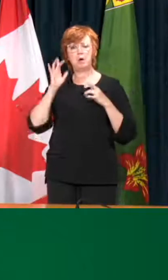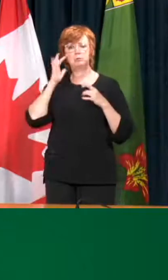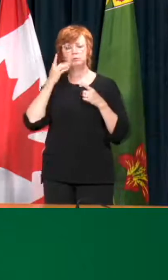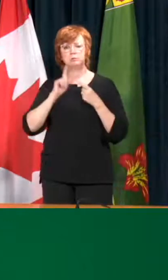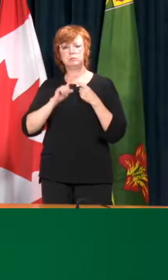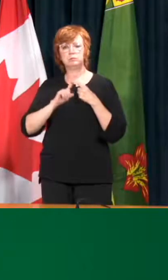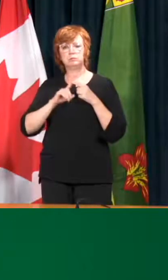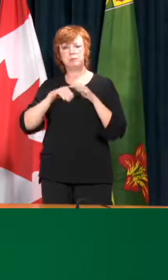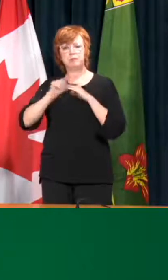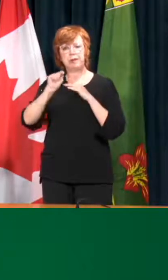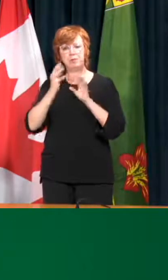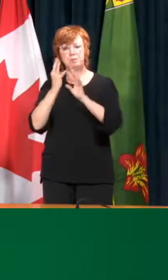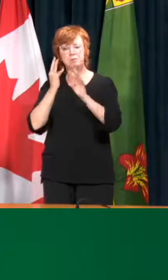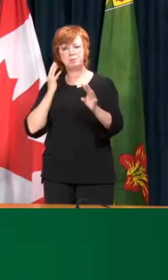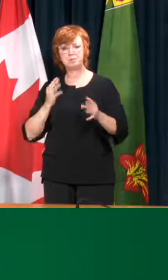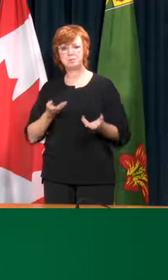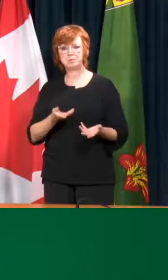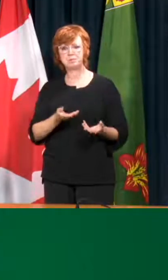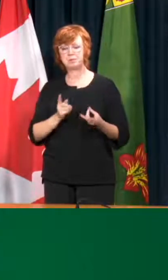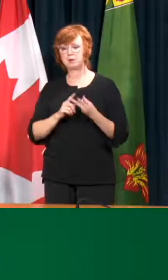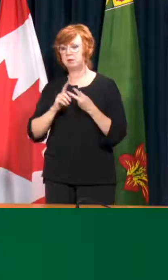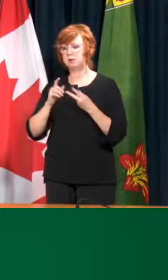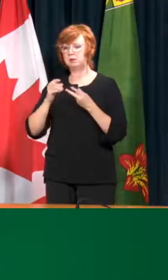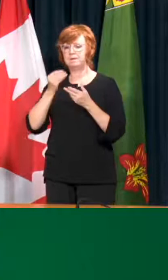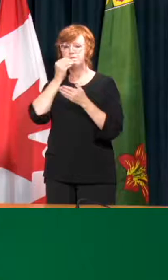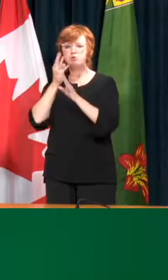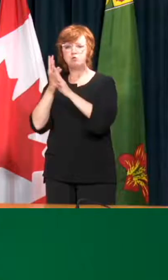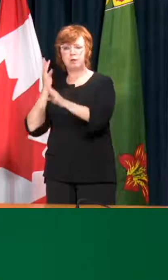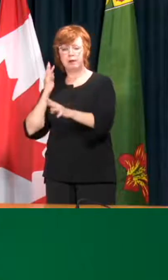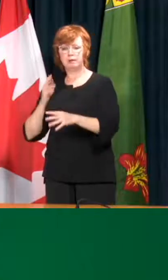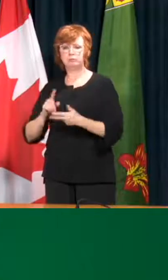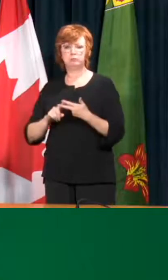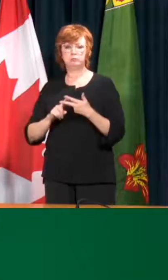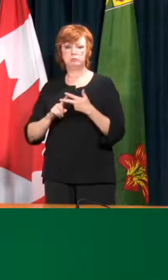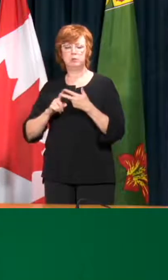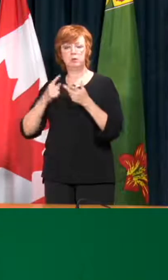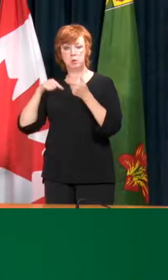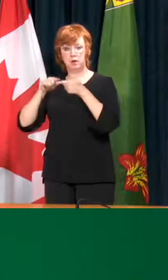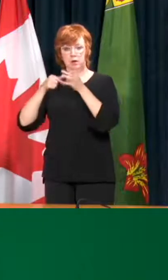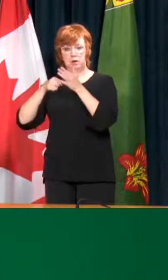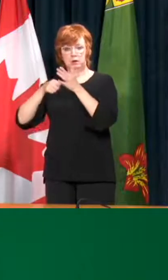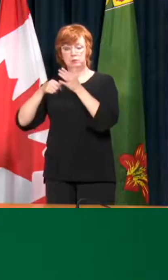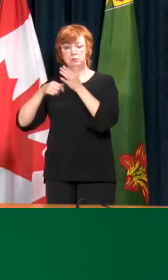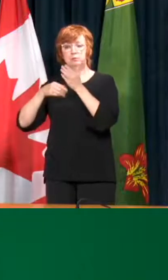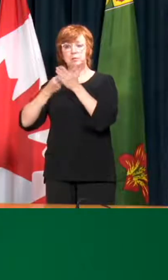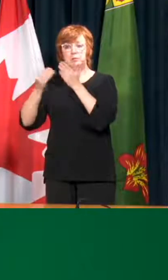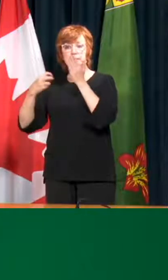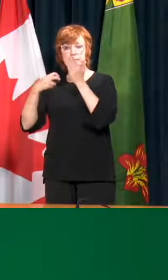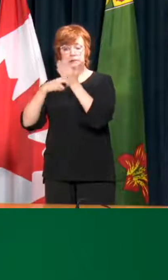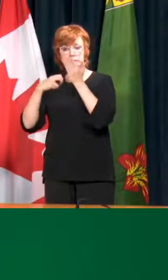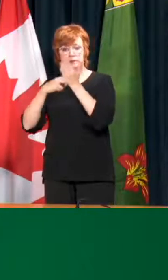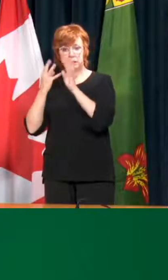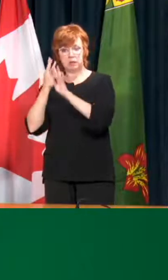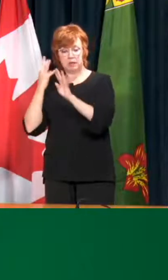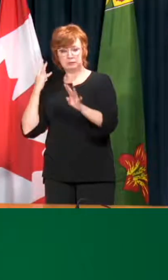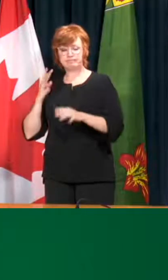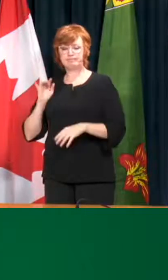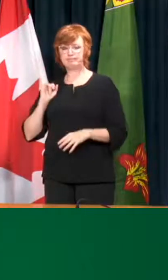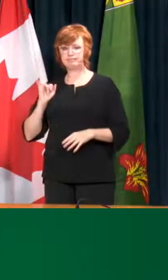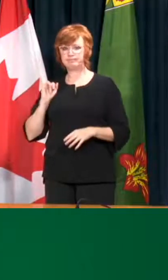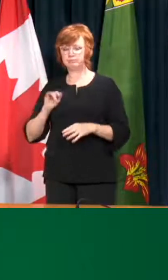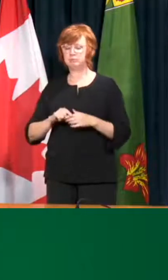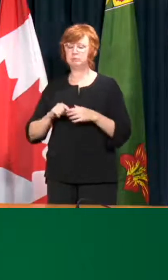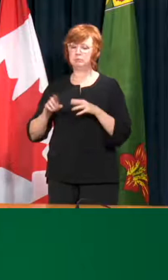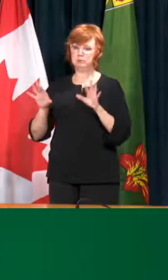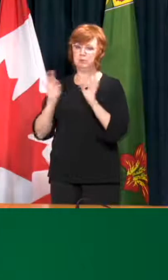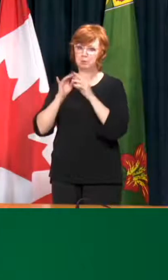you really wouldn't know who you passed by or were closer than 2 meters to. And if you're wearing a mask, the risk is lower. I think we need to understand some of those